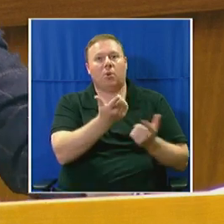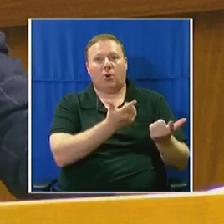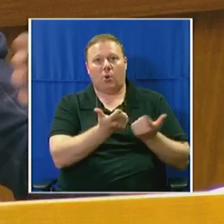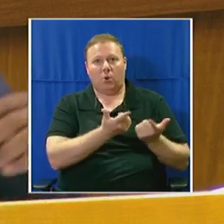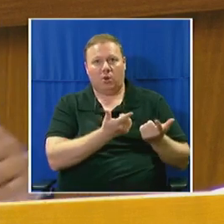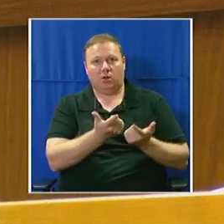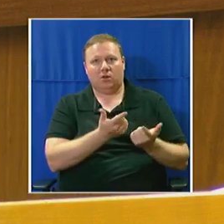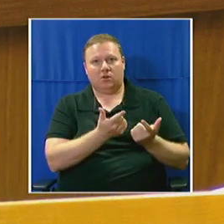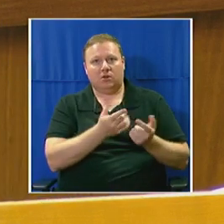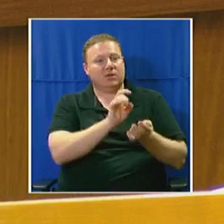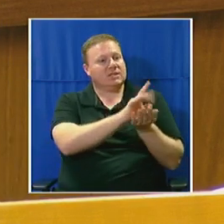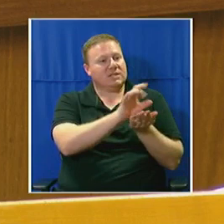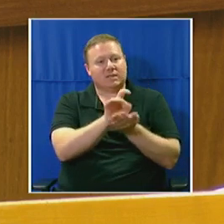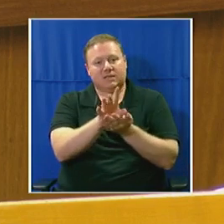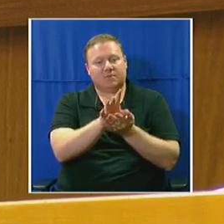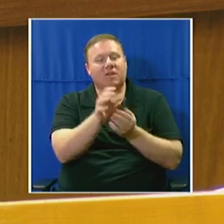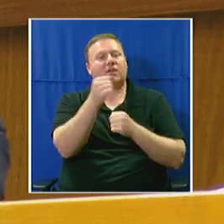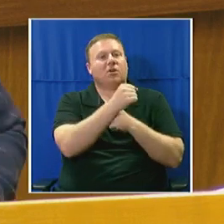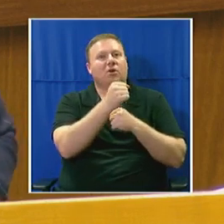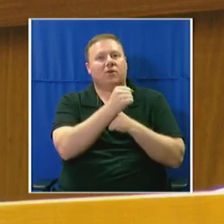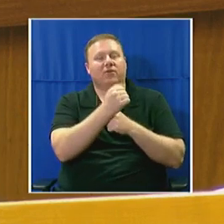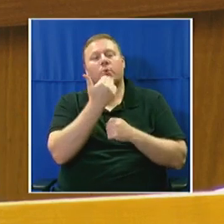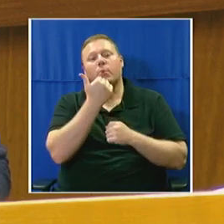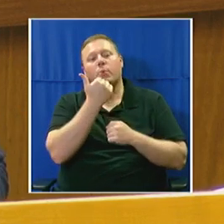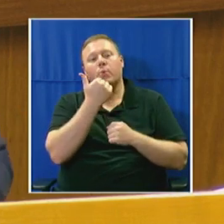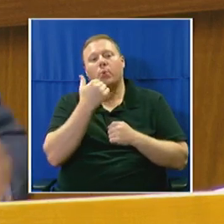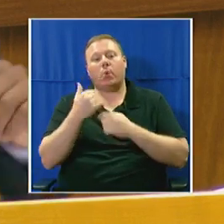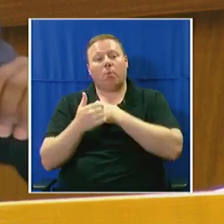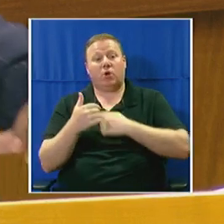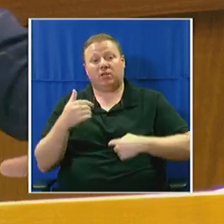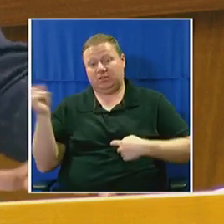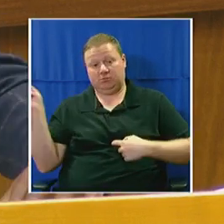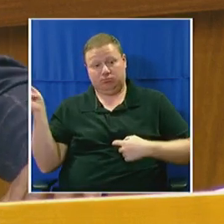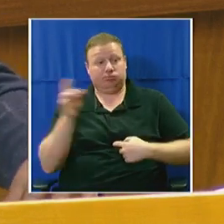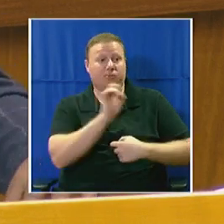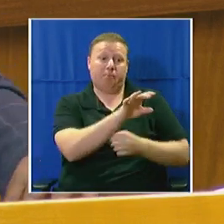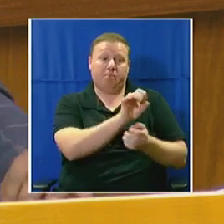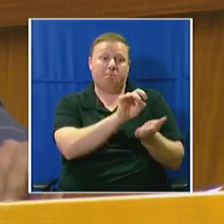has been long has long been interpreted by South African